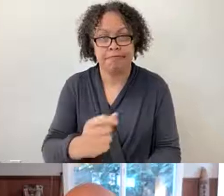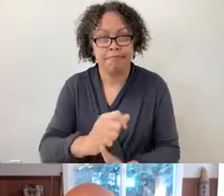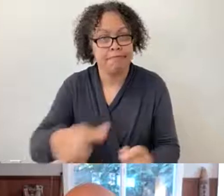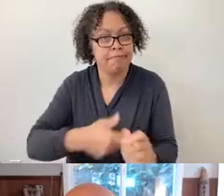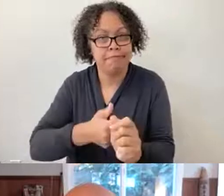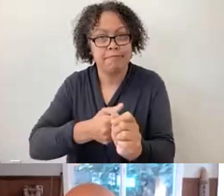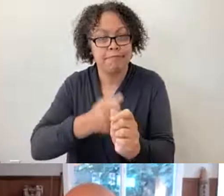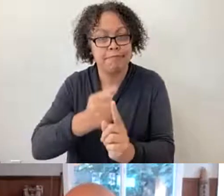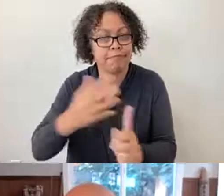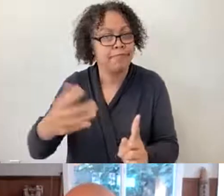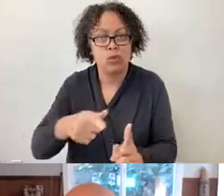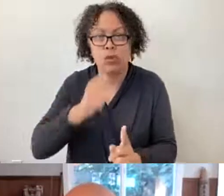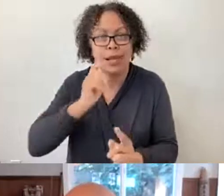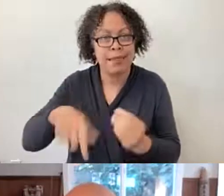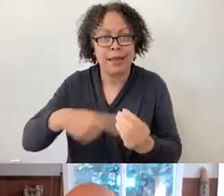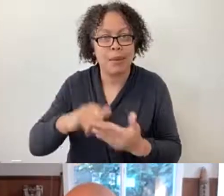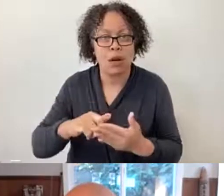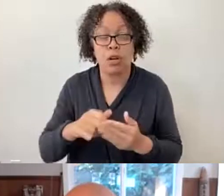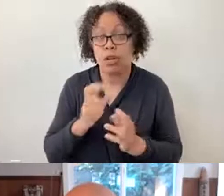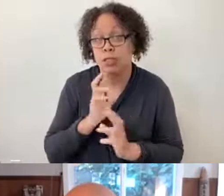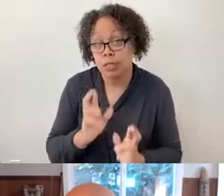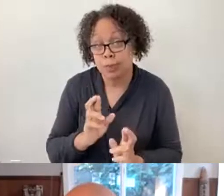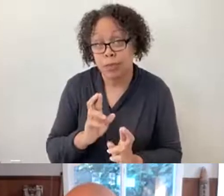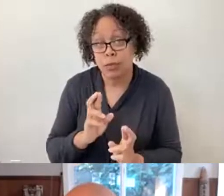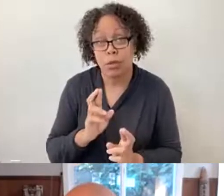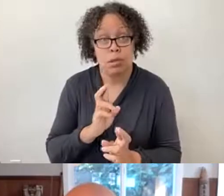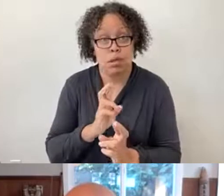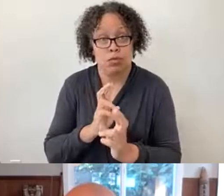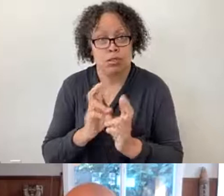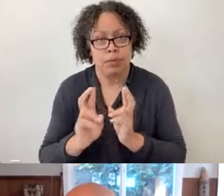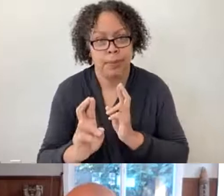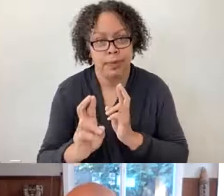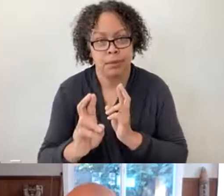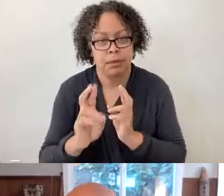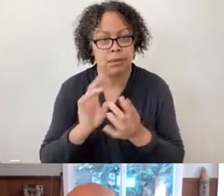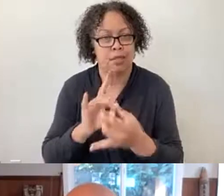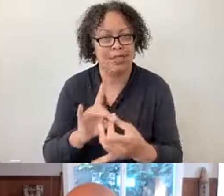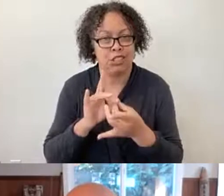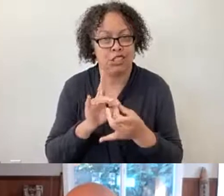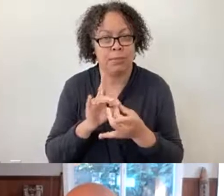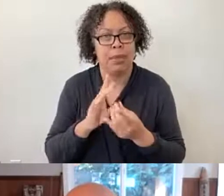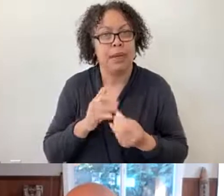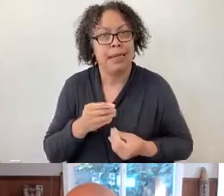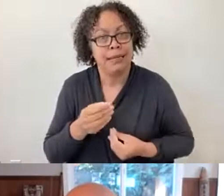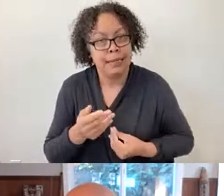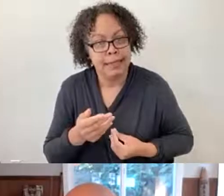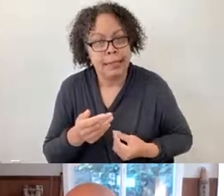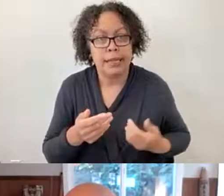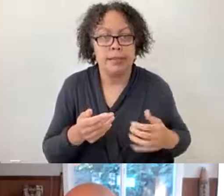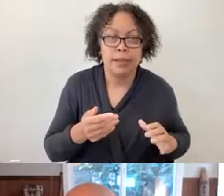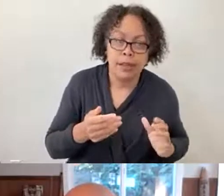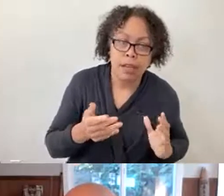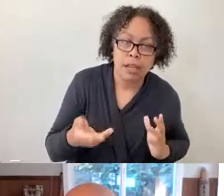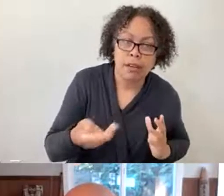in a respectful, mutual relationship with somebody, where there is give and take, where there is respect for